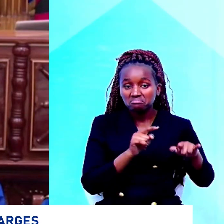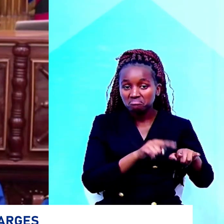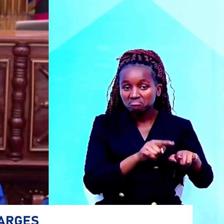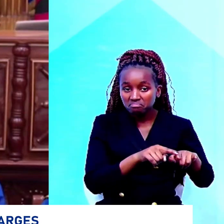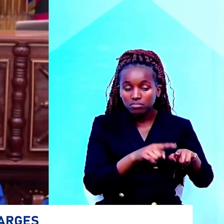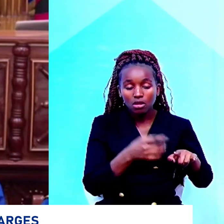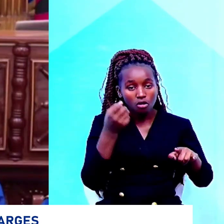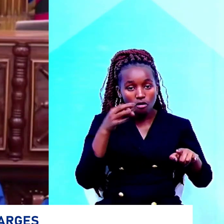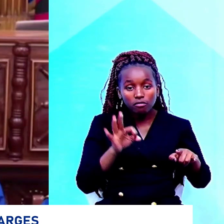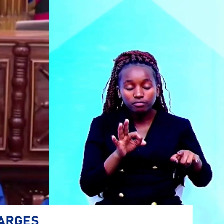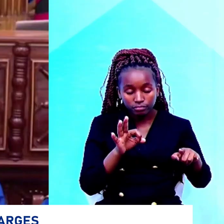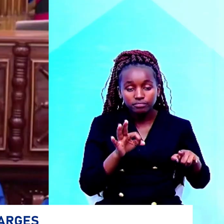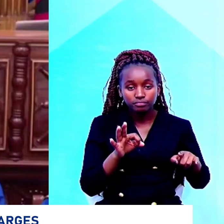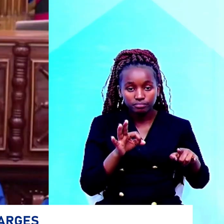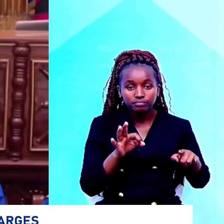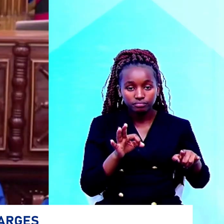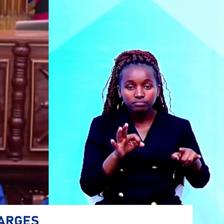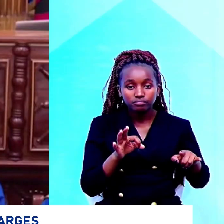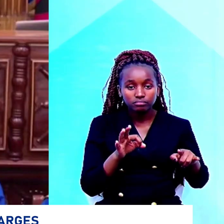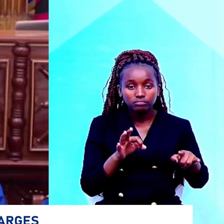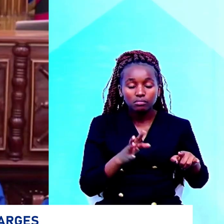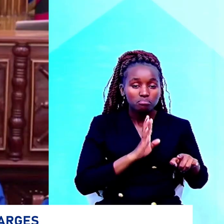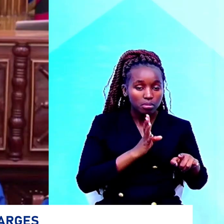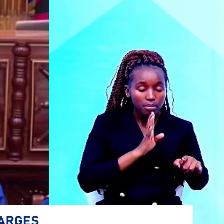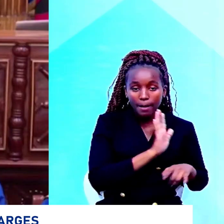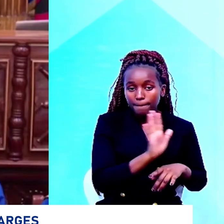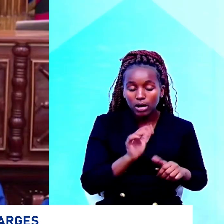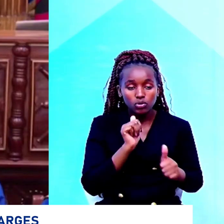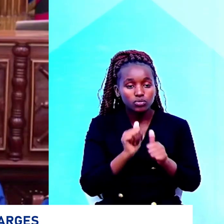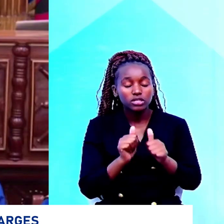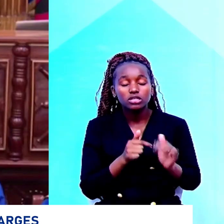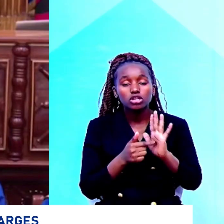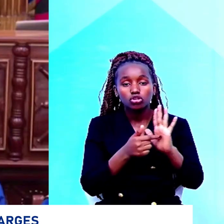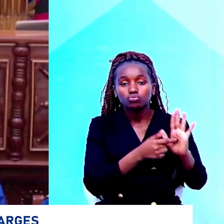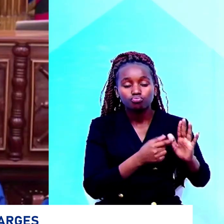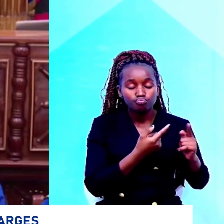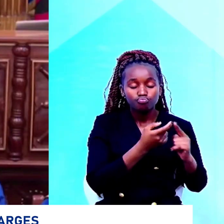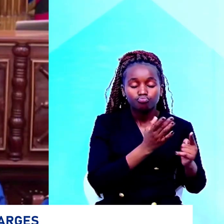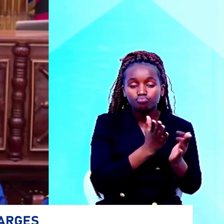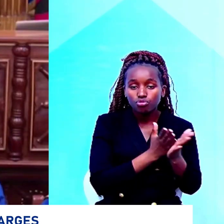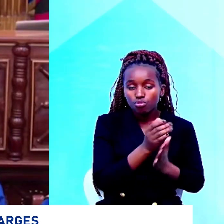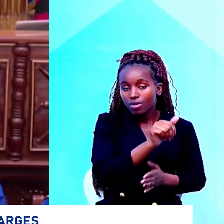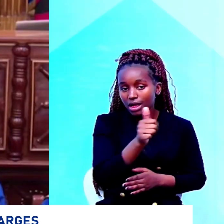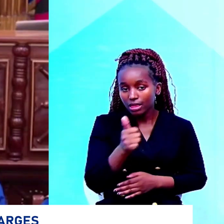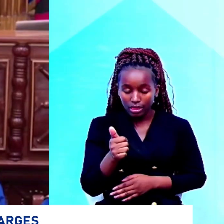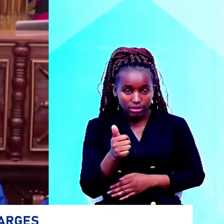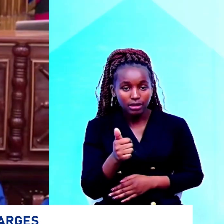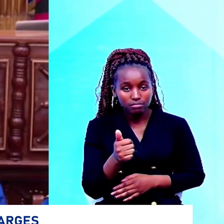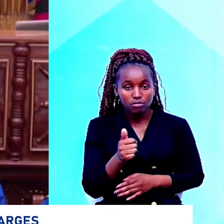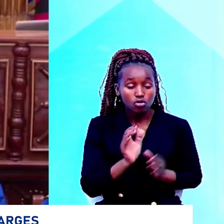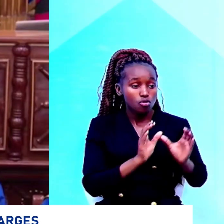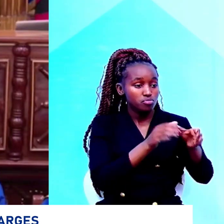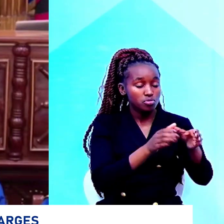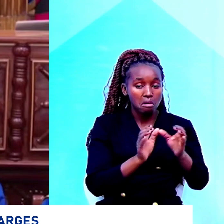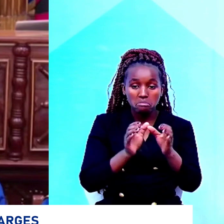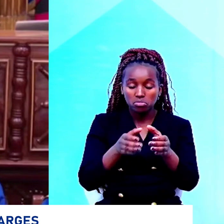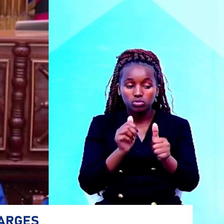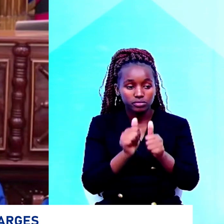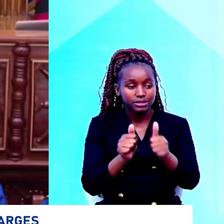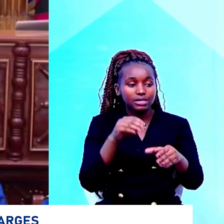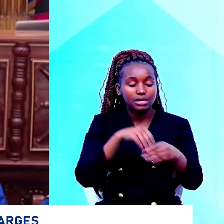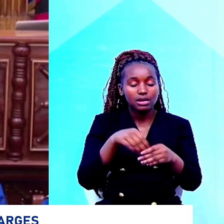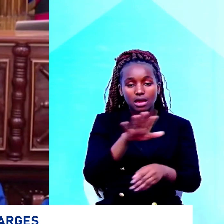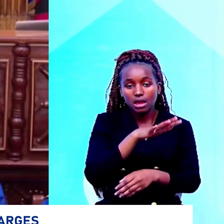and discriminatory remarks against other clans residing in the county, thus undermining